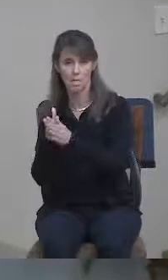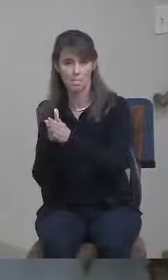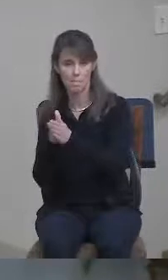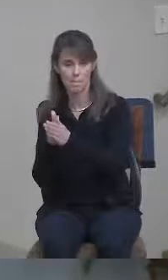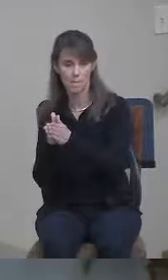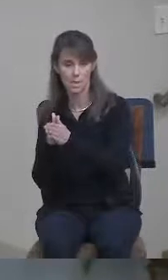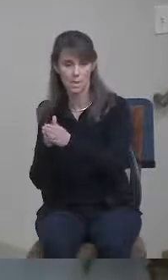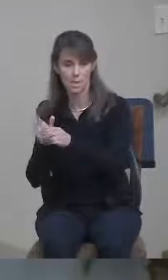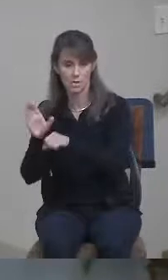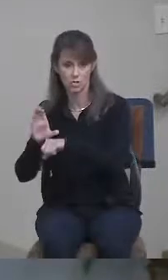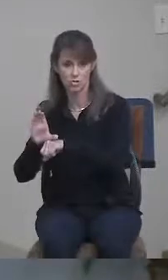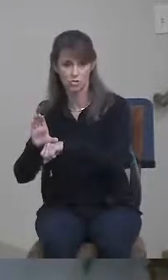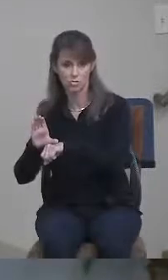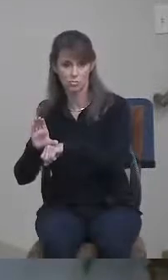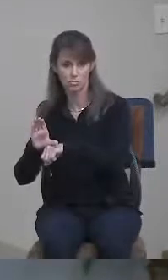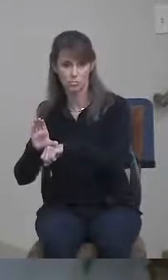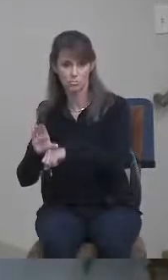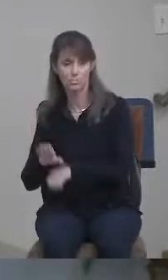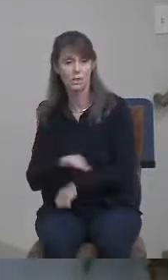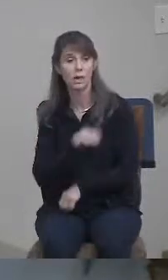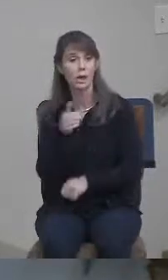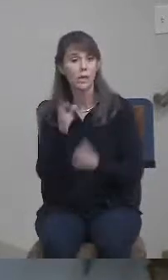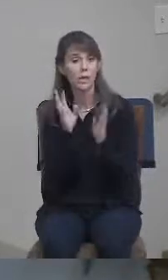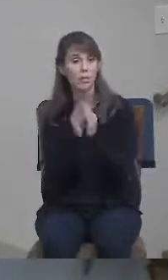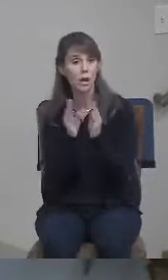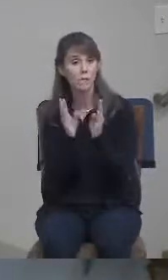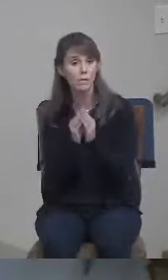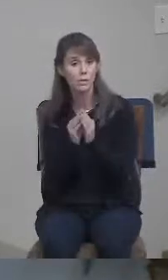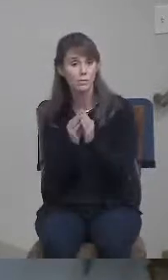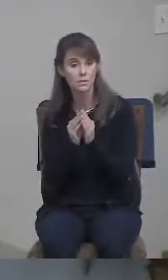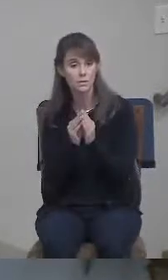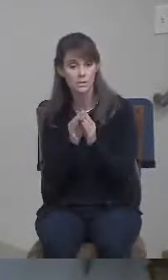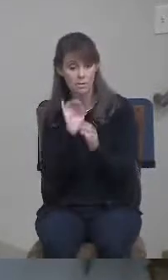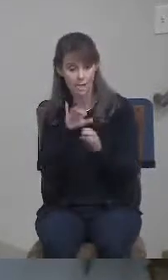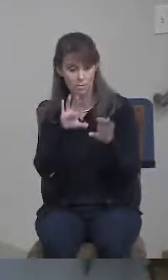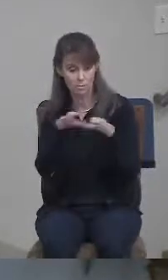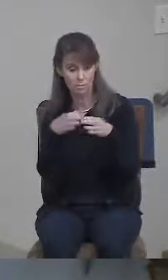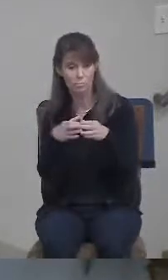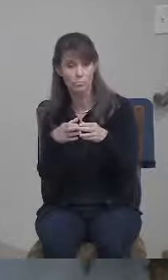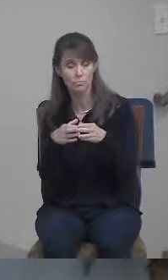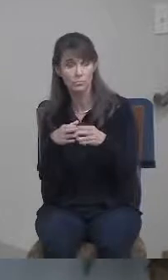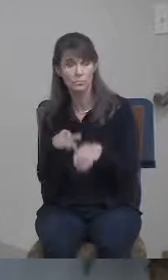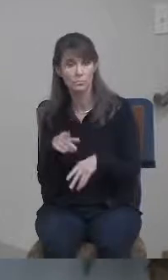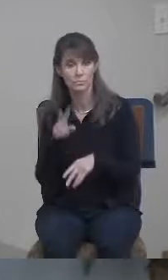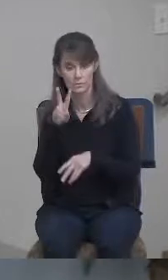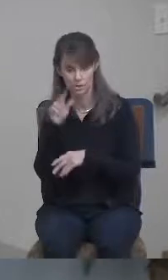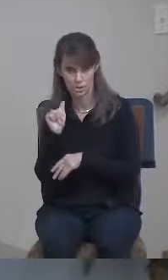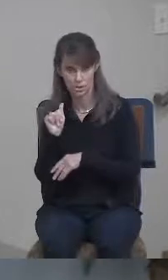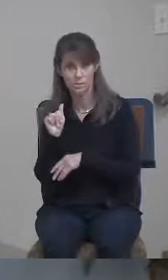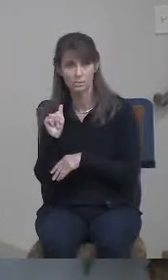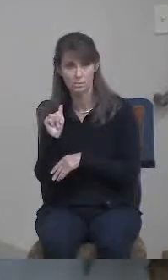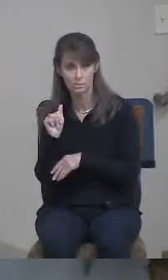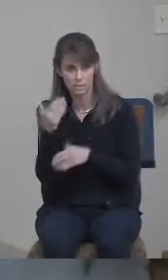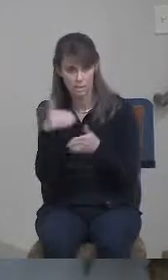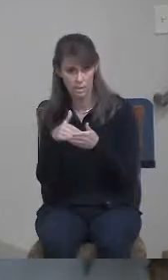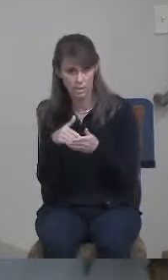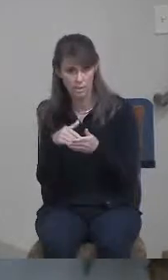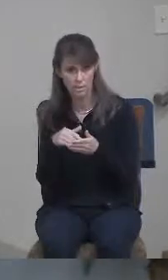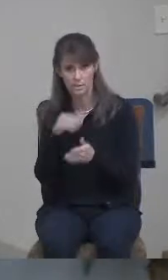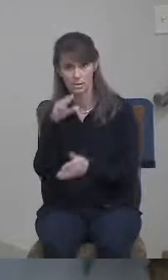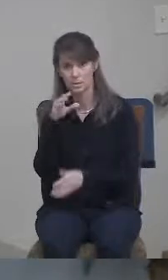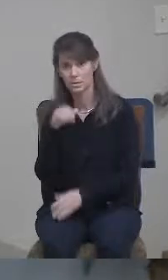church. Another conference was held by that group in Virginia, December